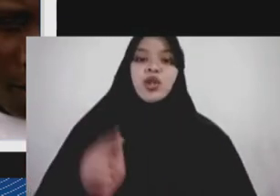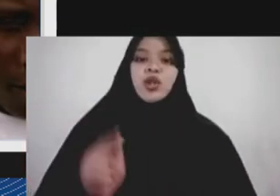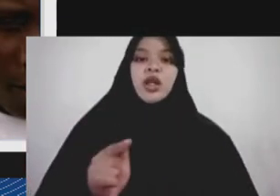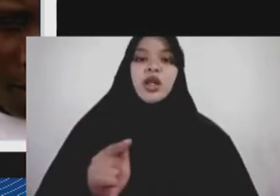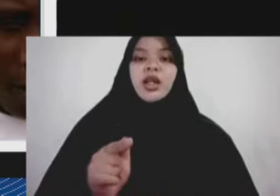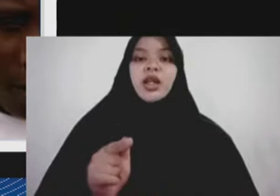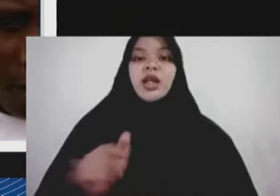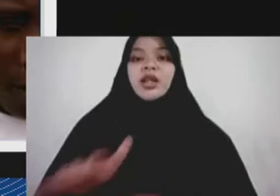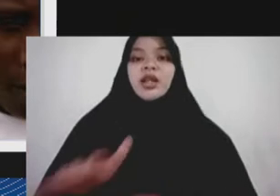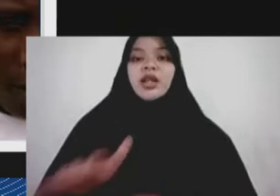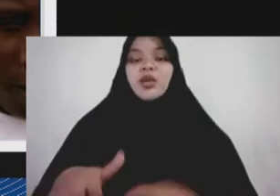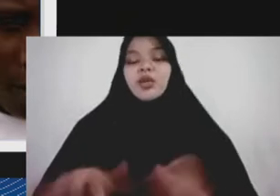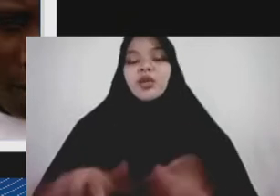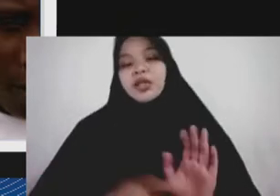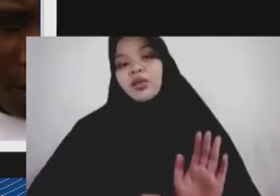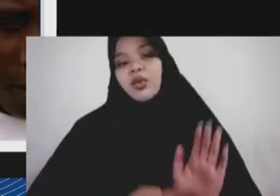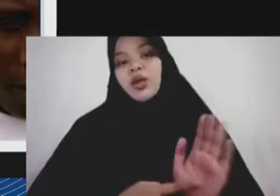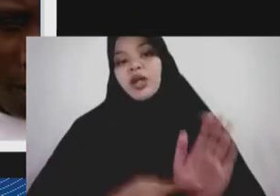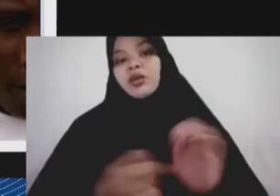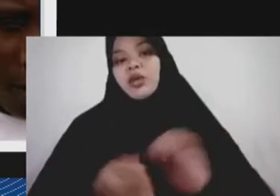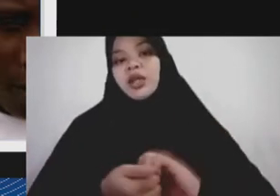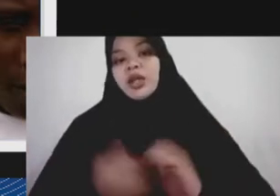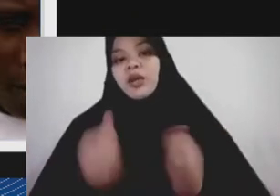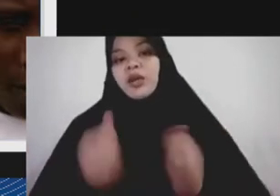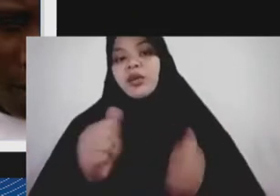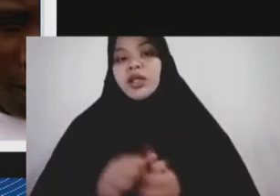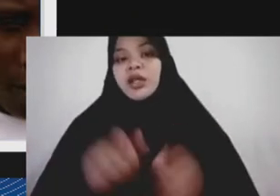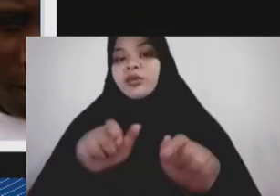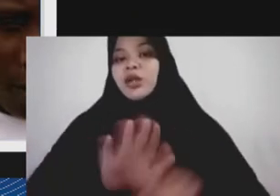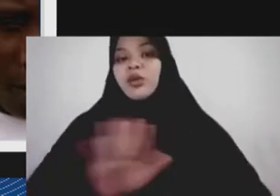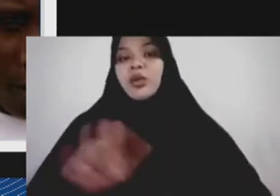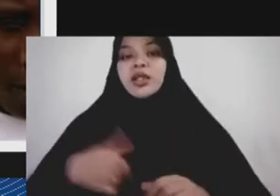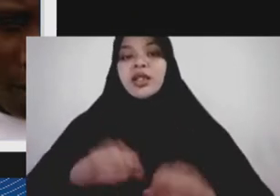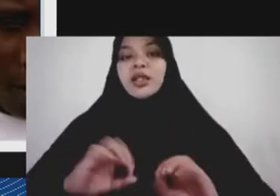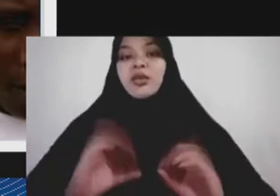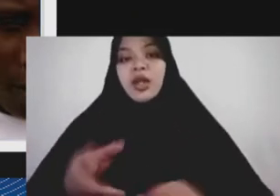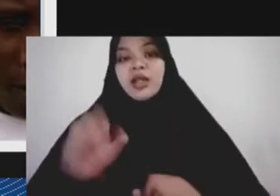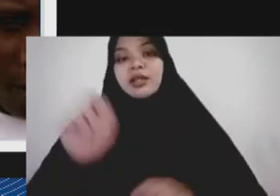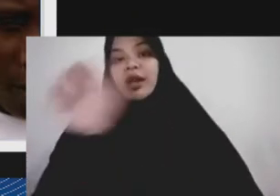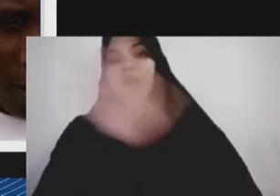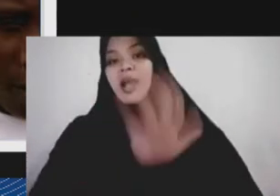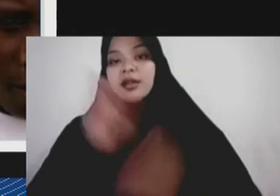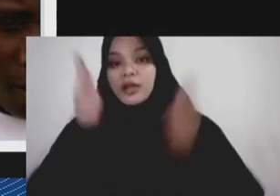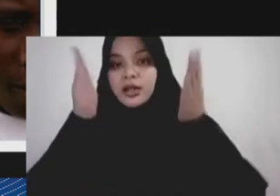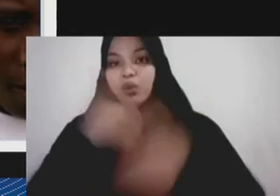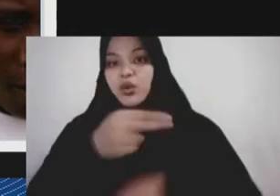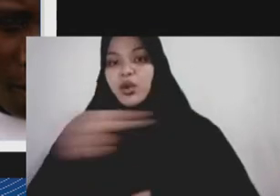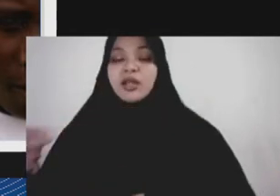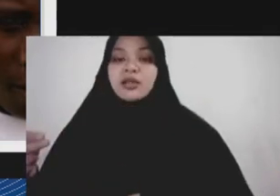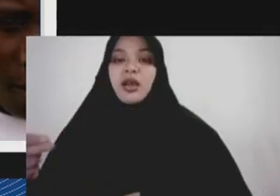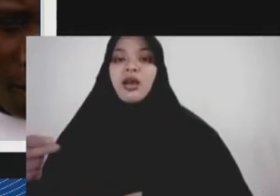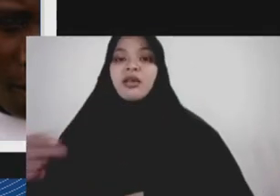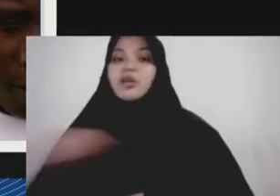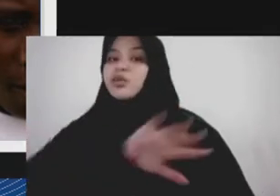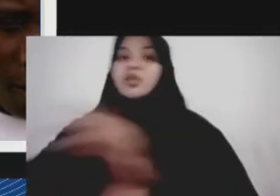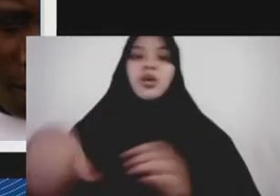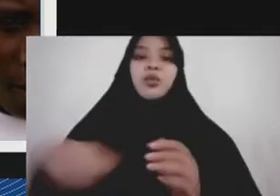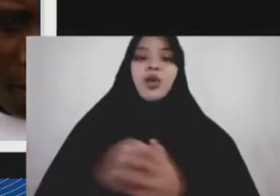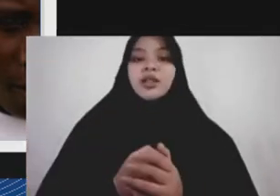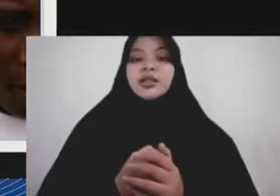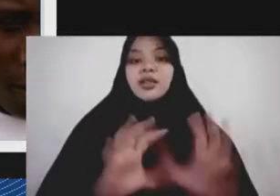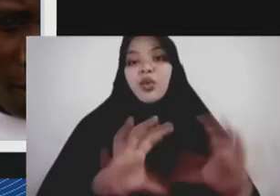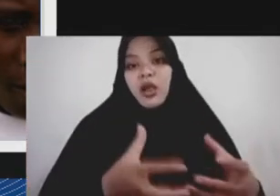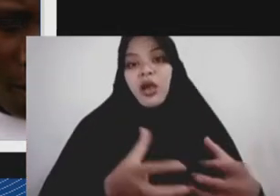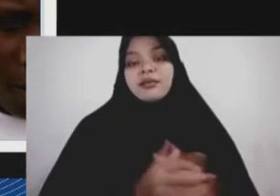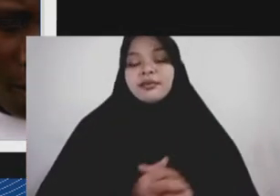just happening in Asia or Indonesia, but it's happening in all parts of the world. I pulled out a statistic